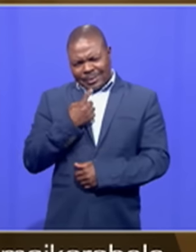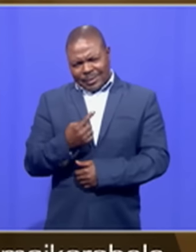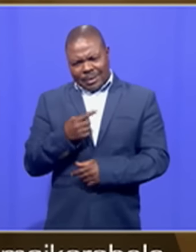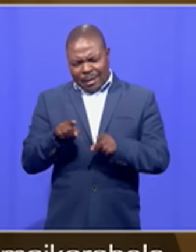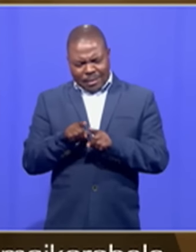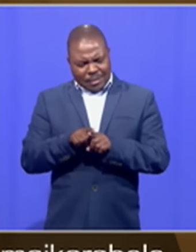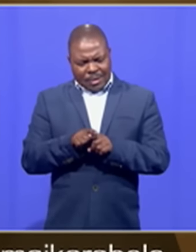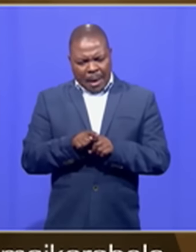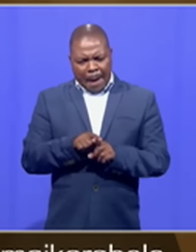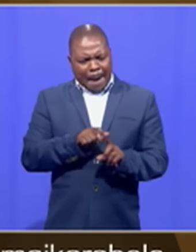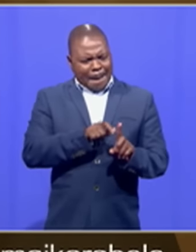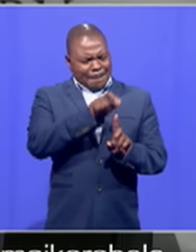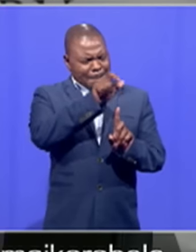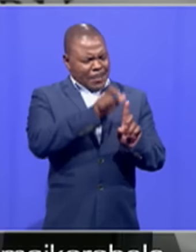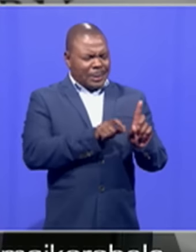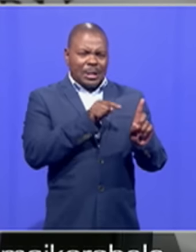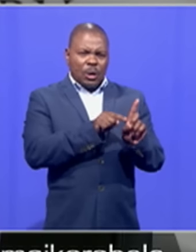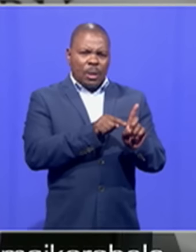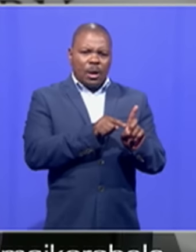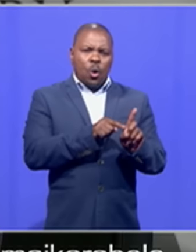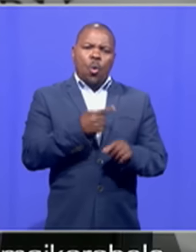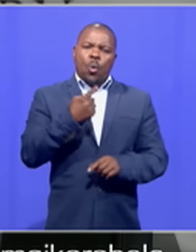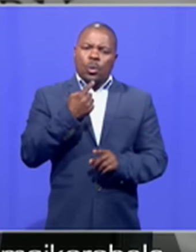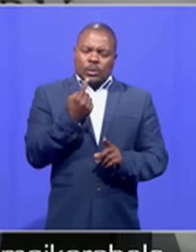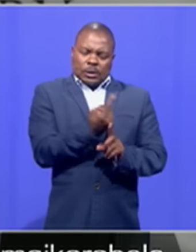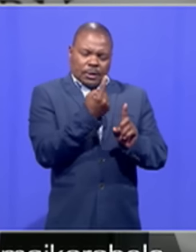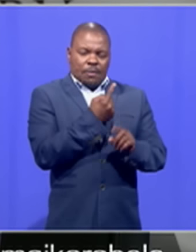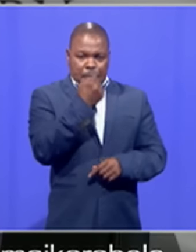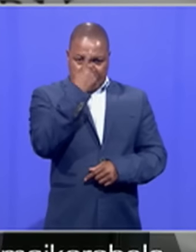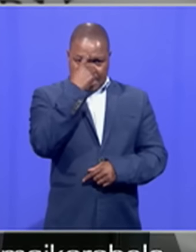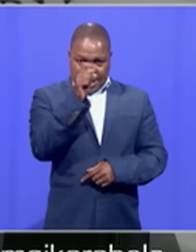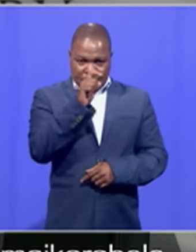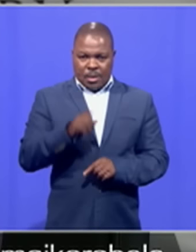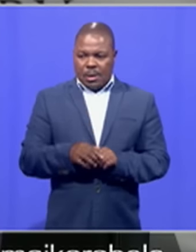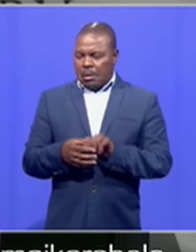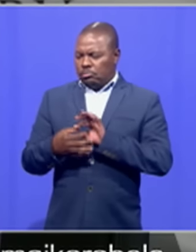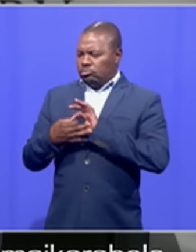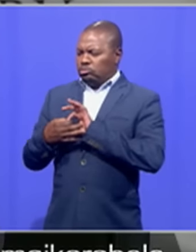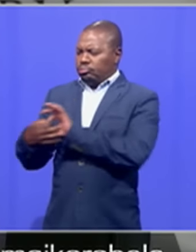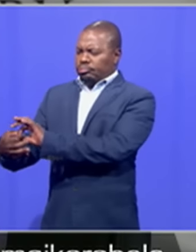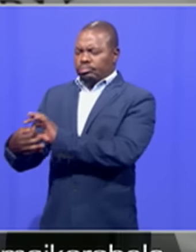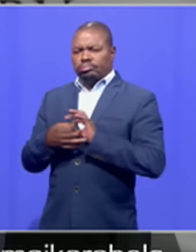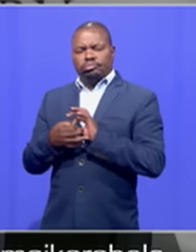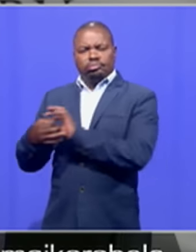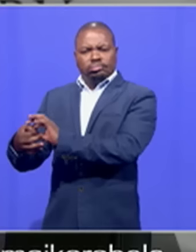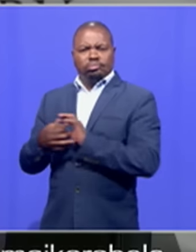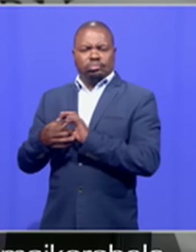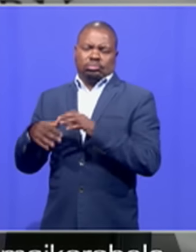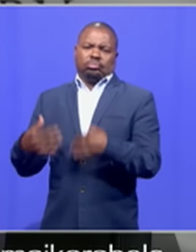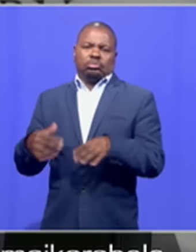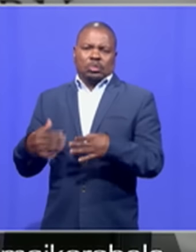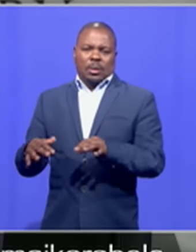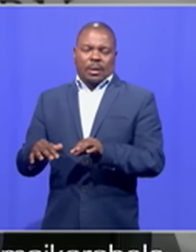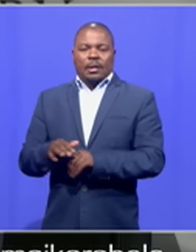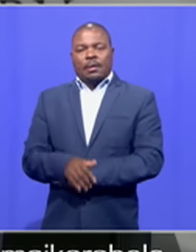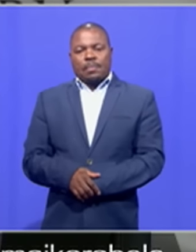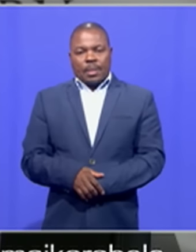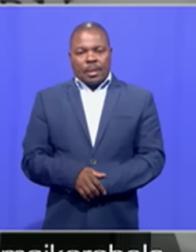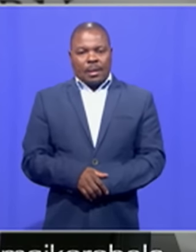person who truly believes in the relationship that they have with the other person. You